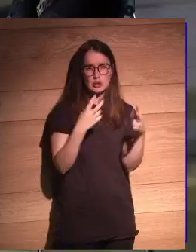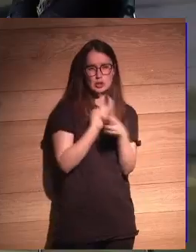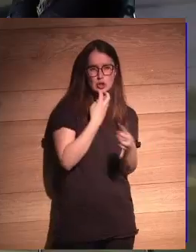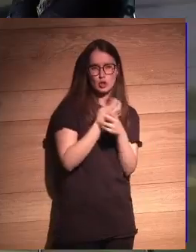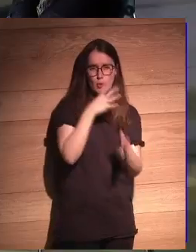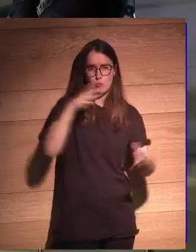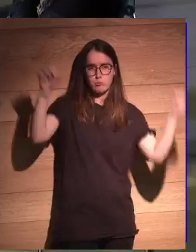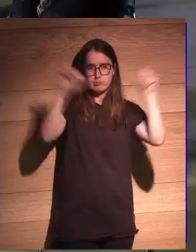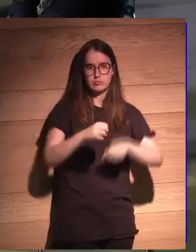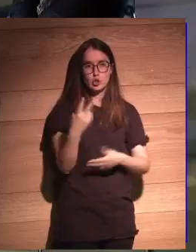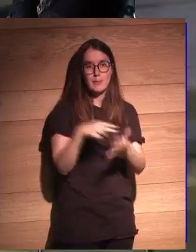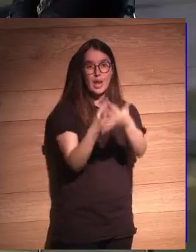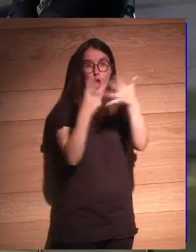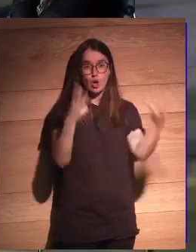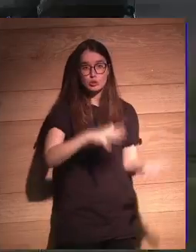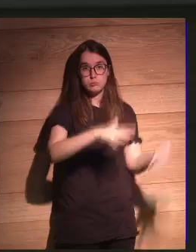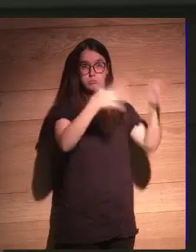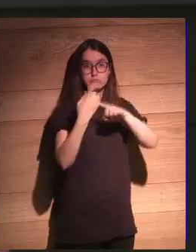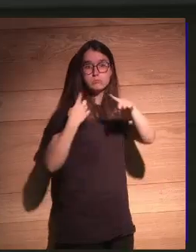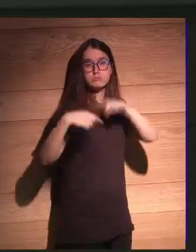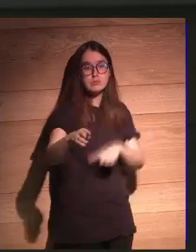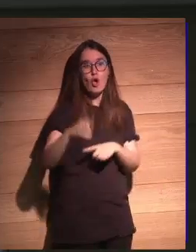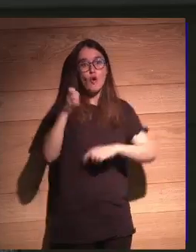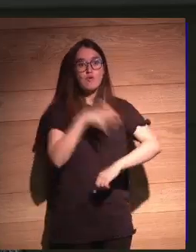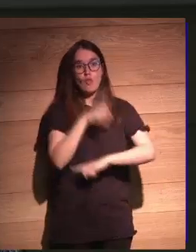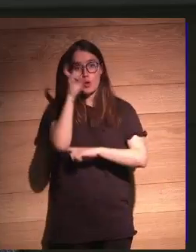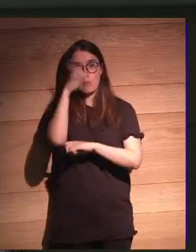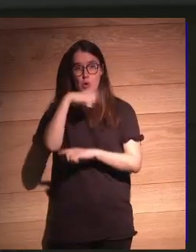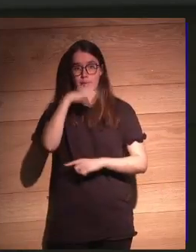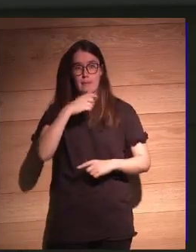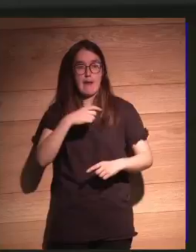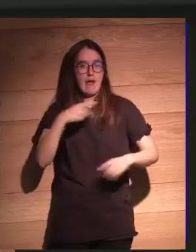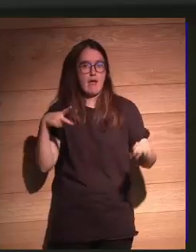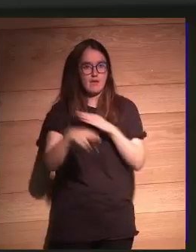those toxic assets that come from 2008 are transferred to